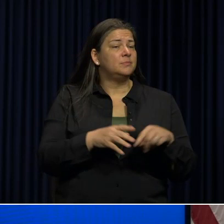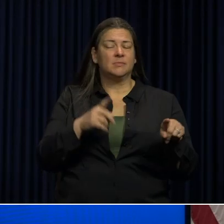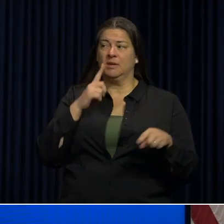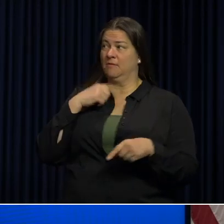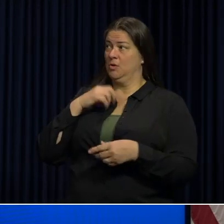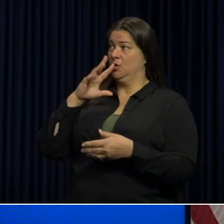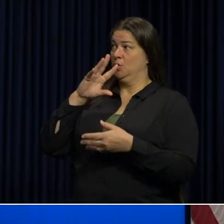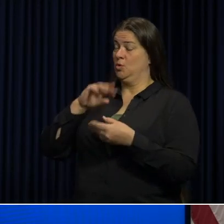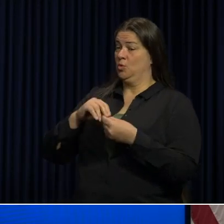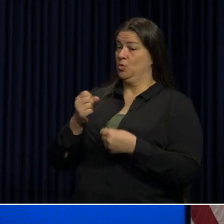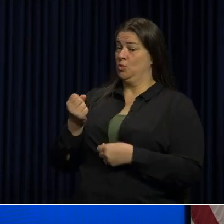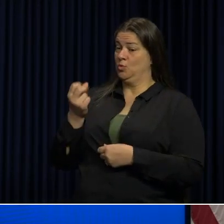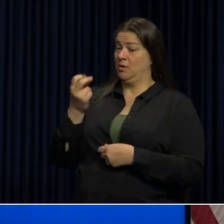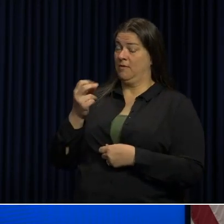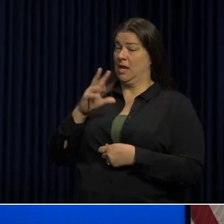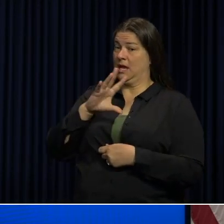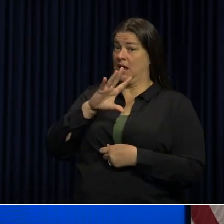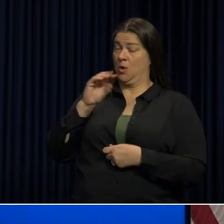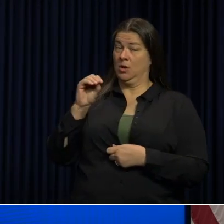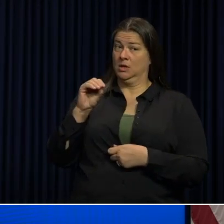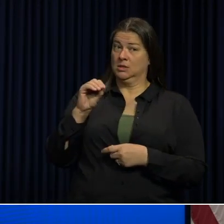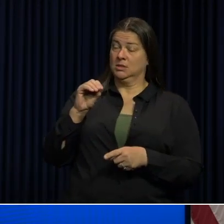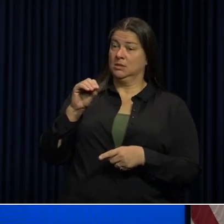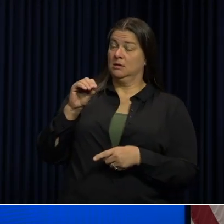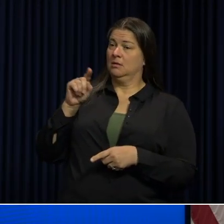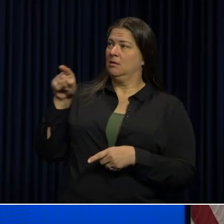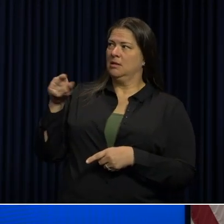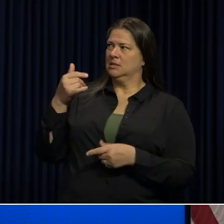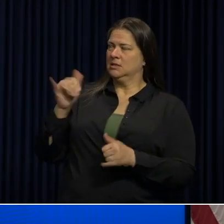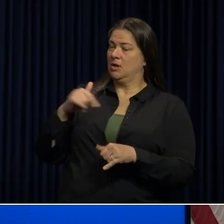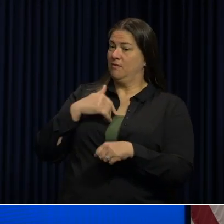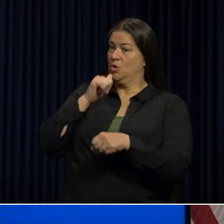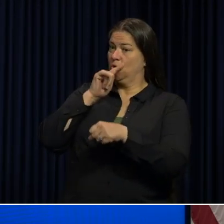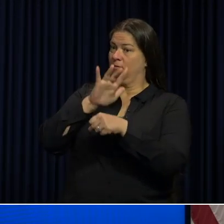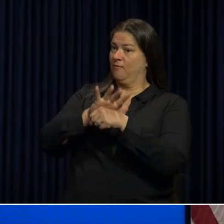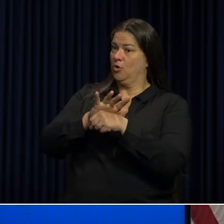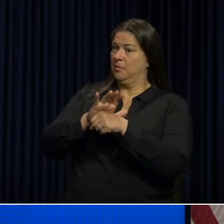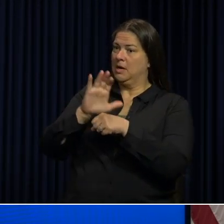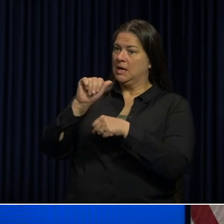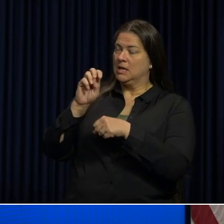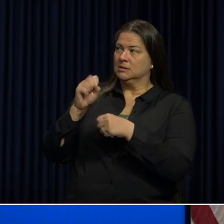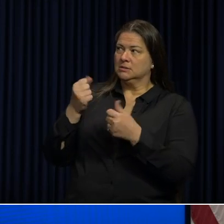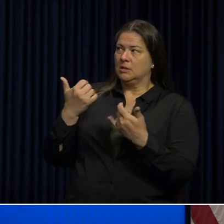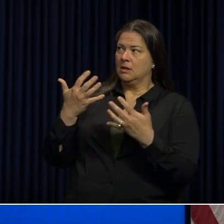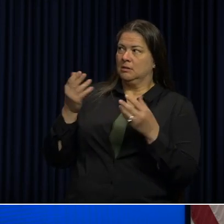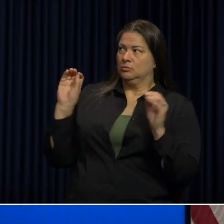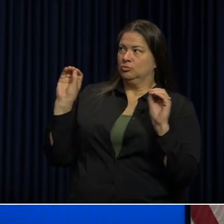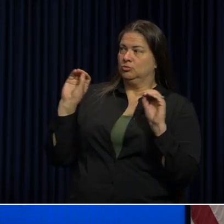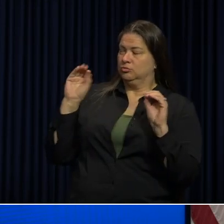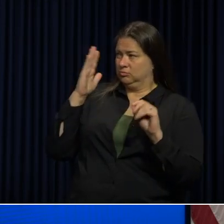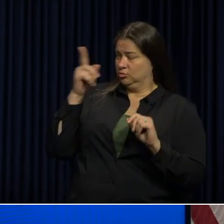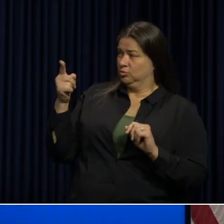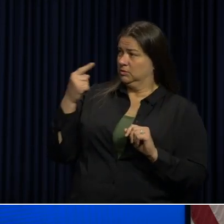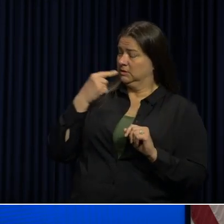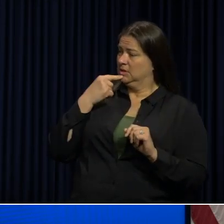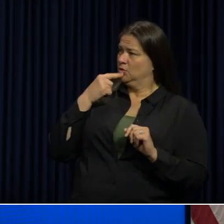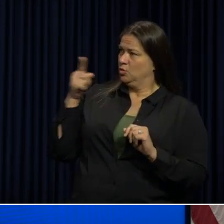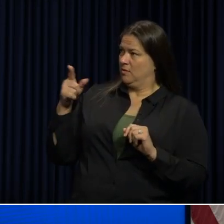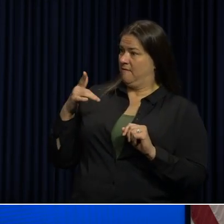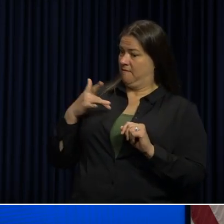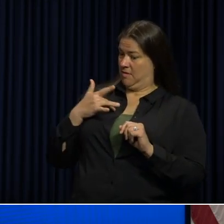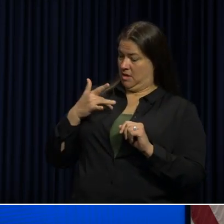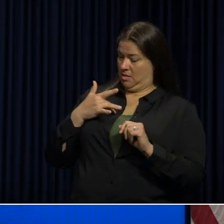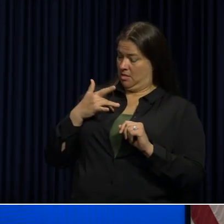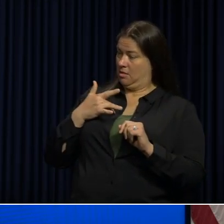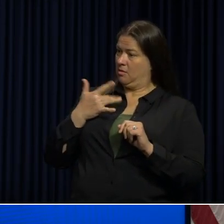counties, according to the COVID-19 map, that still don't have confirmed cases of coronavirus. I know you said that you believe